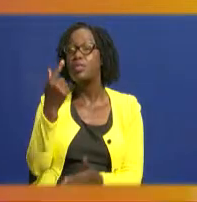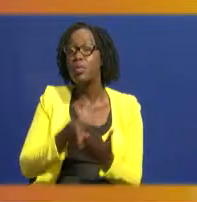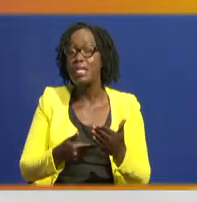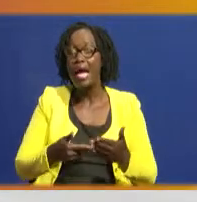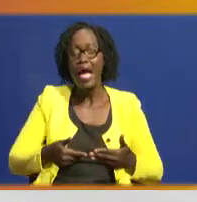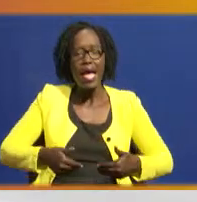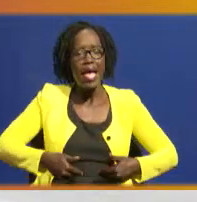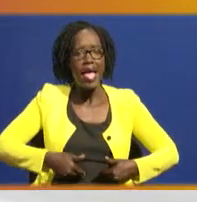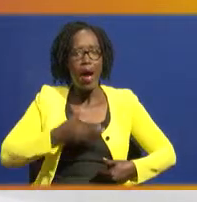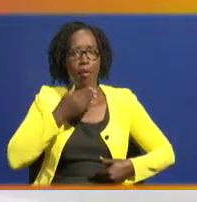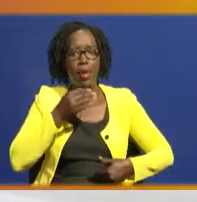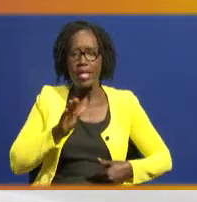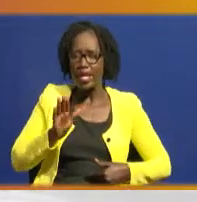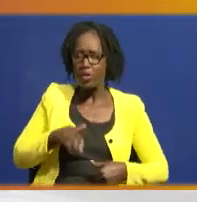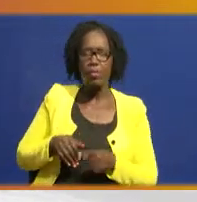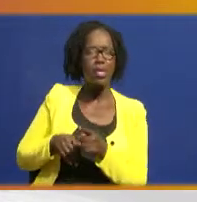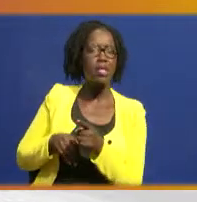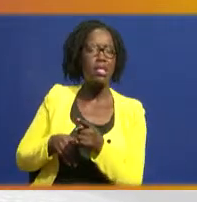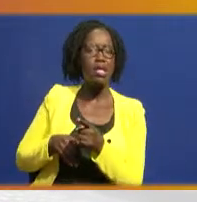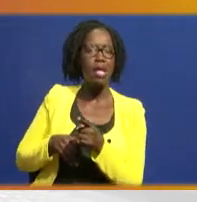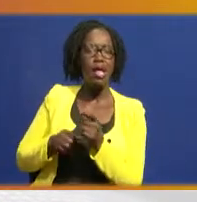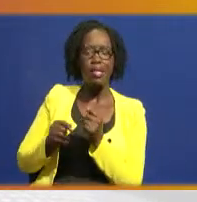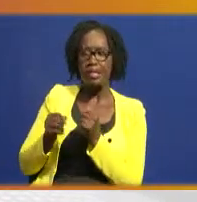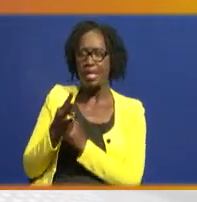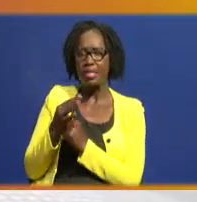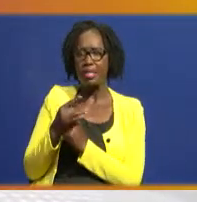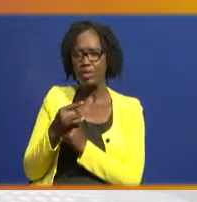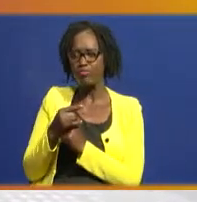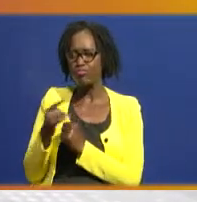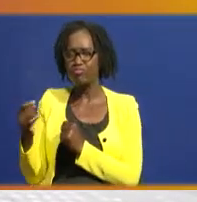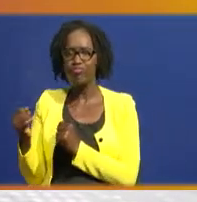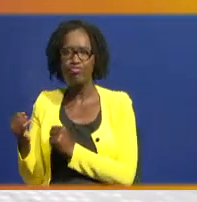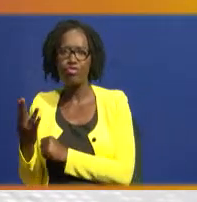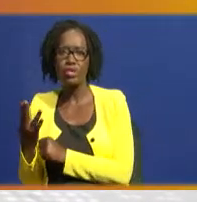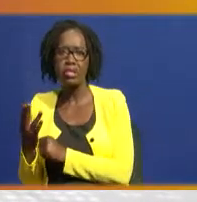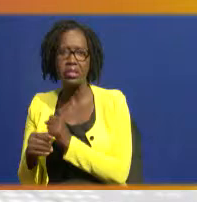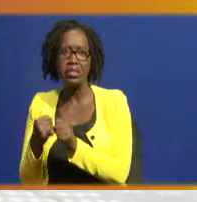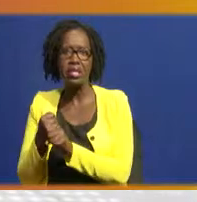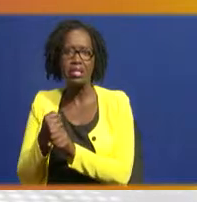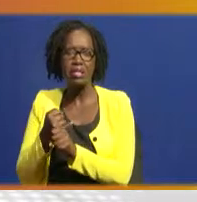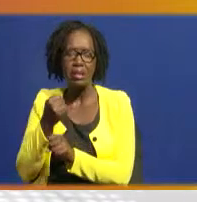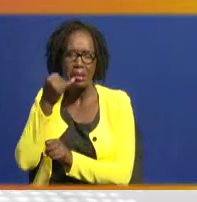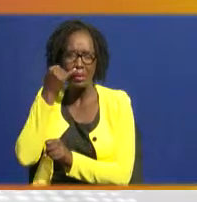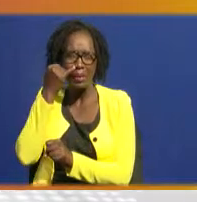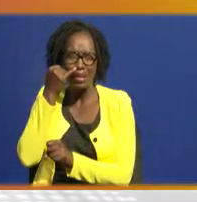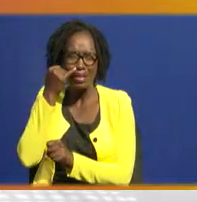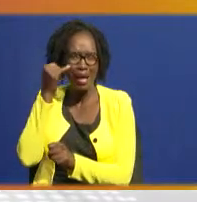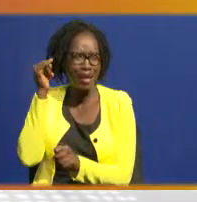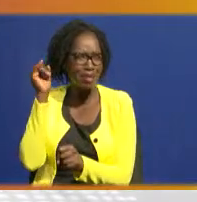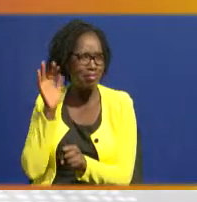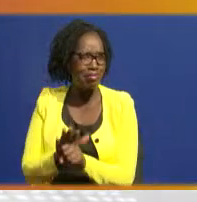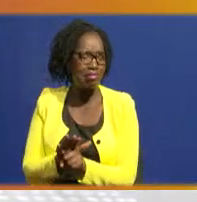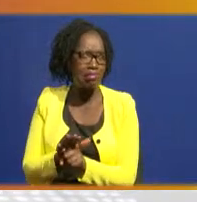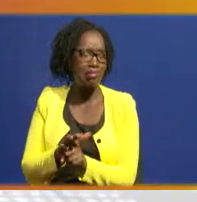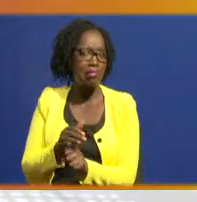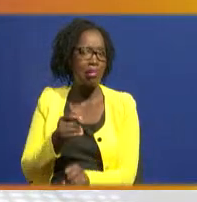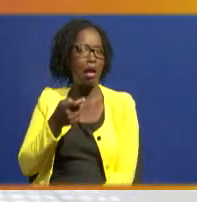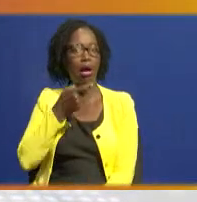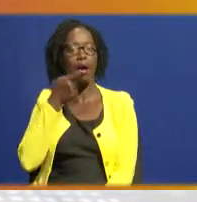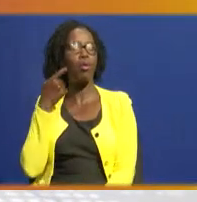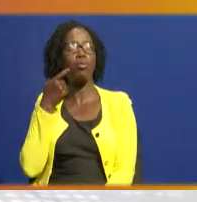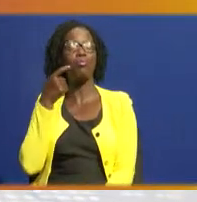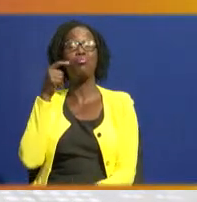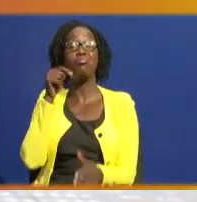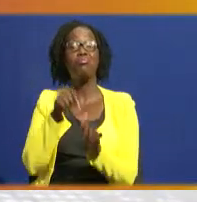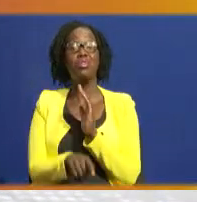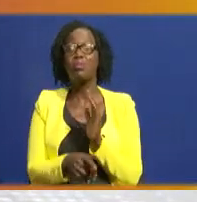young men and women to the age of 13, 14 are also engaging in drugs and substance abuse. And we are now joined